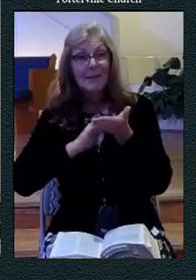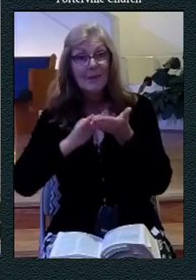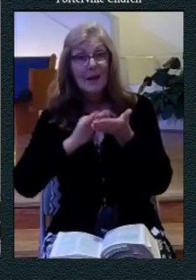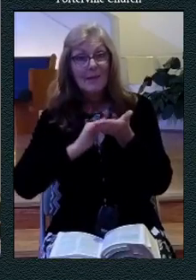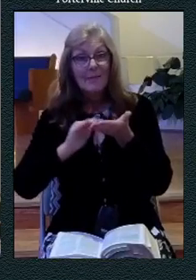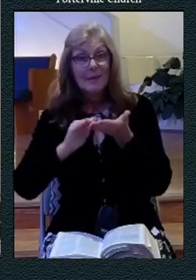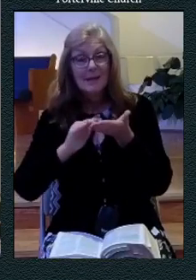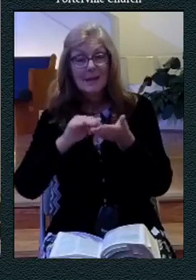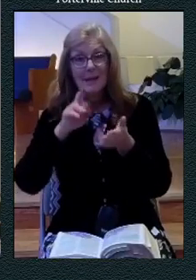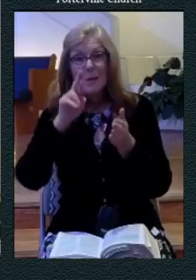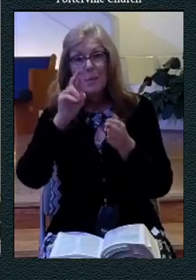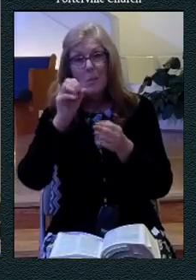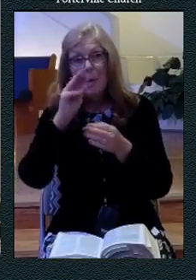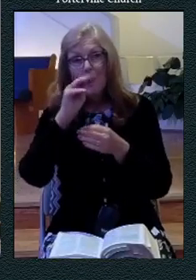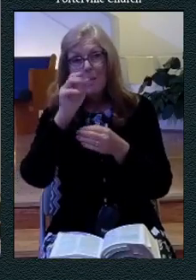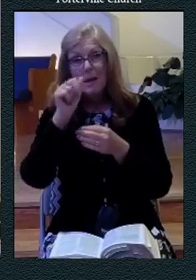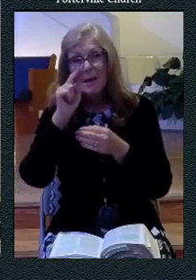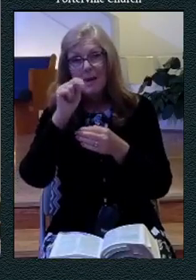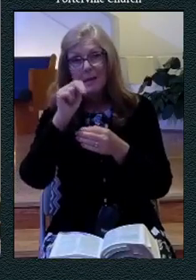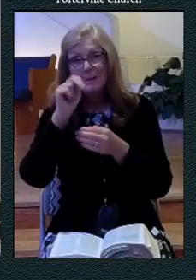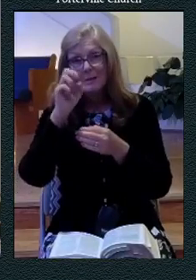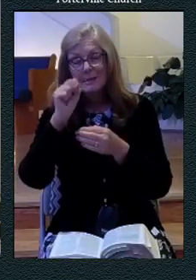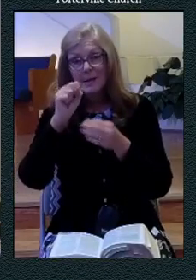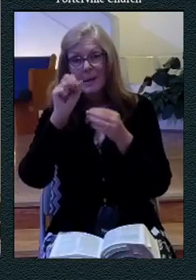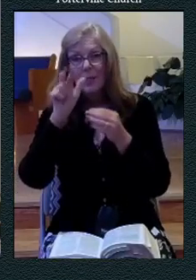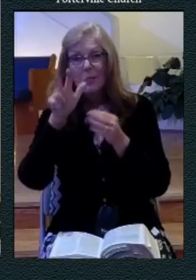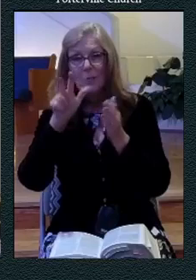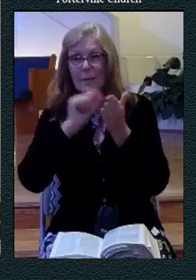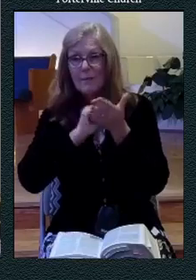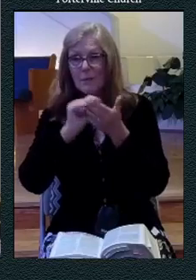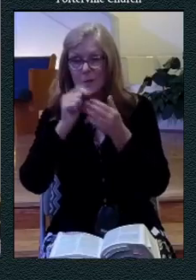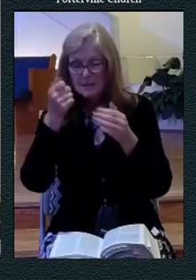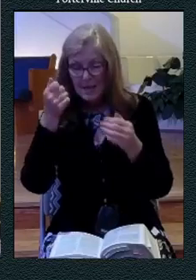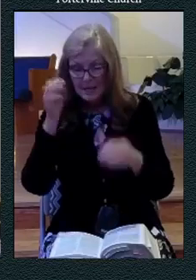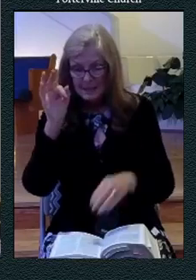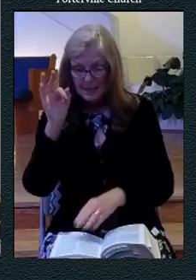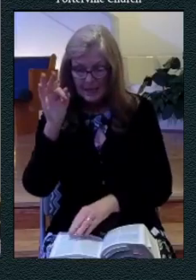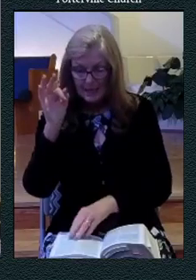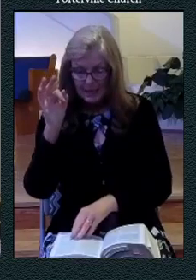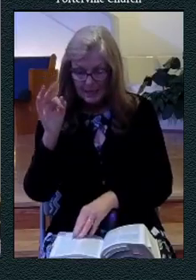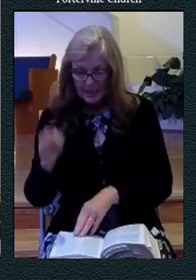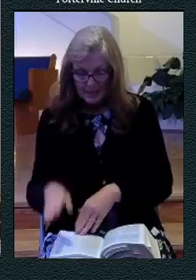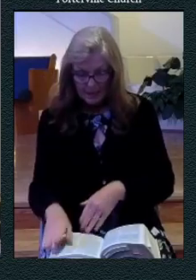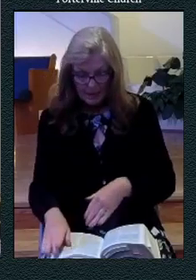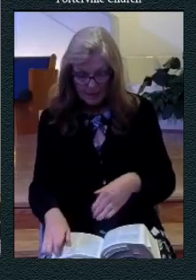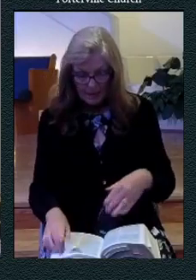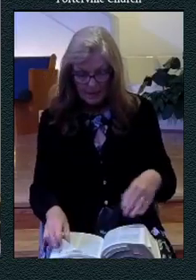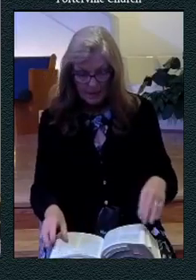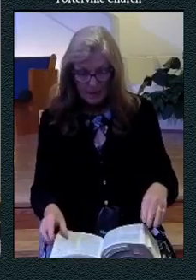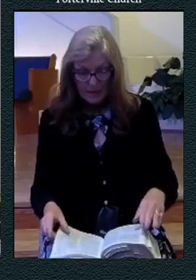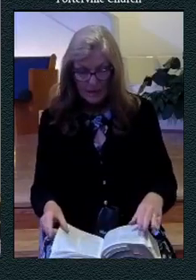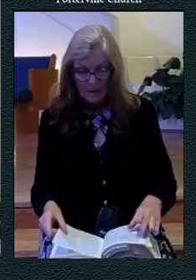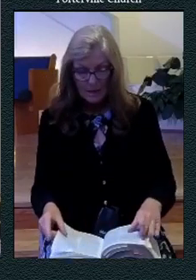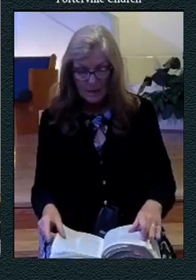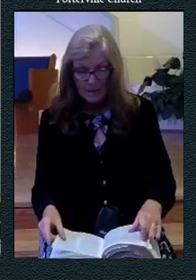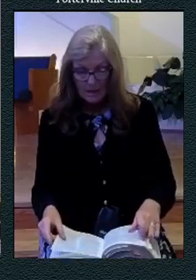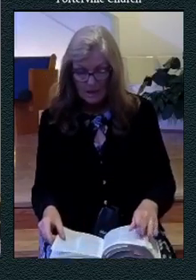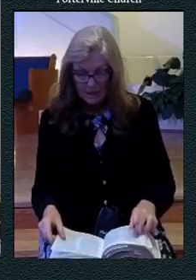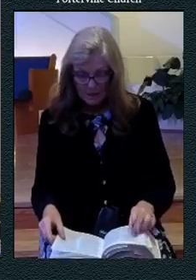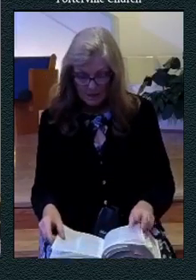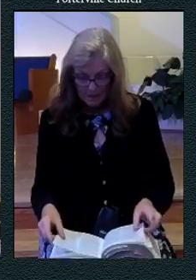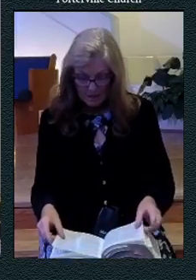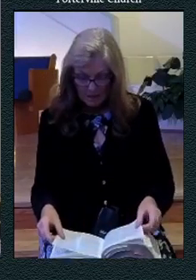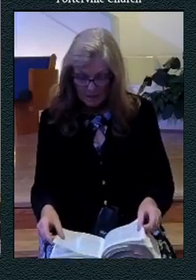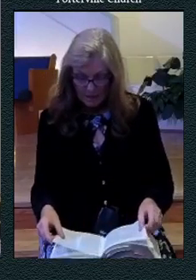Romans 3:19. You remember, we go back to that verse. Remember what that's like there, that place. We've been silenced. Our mouths are